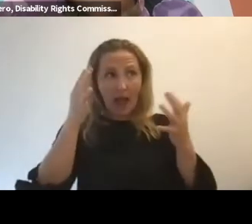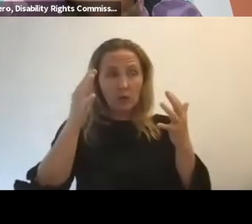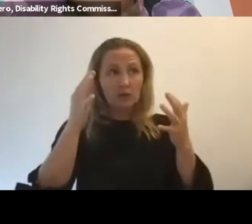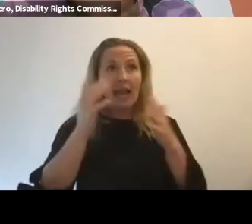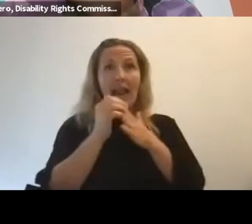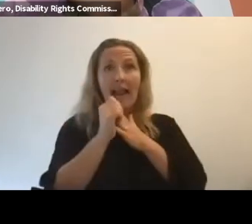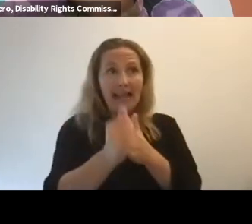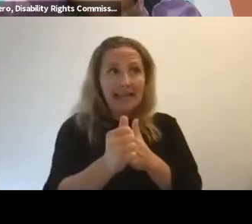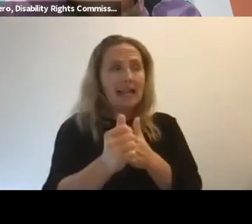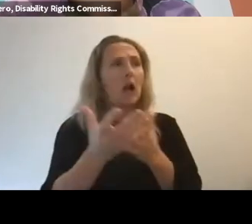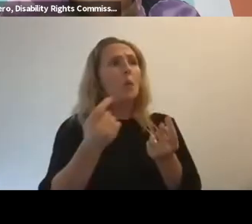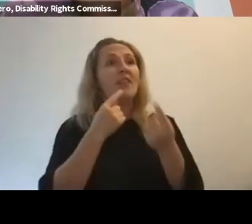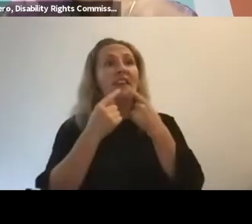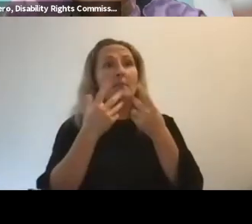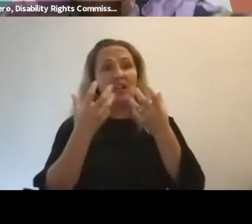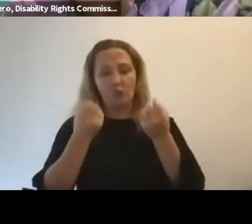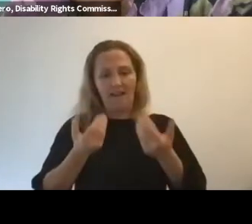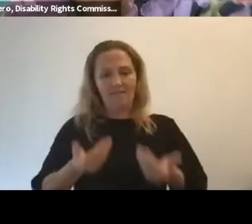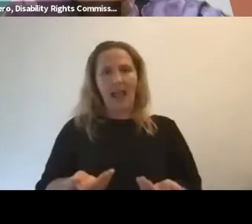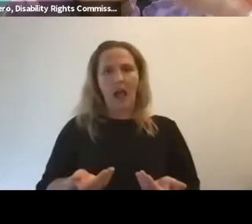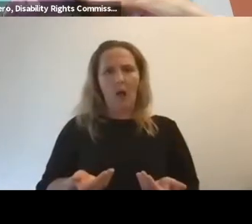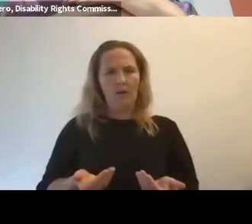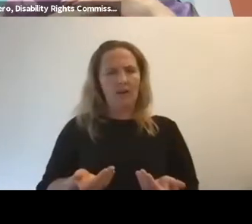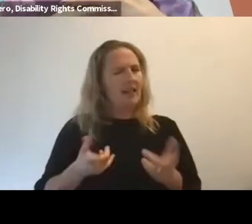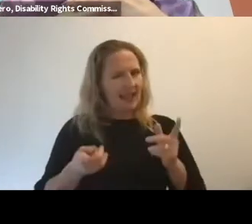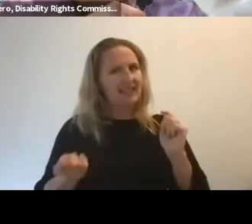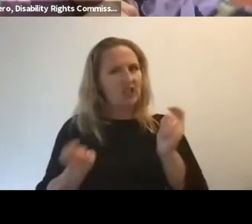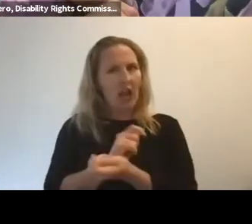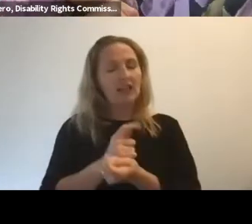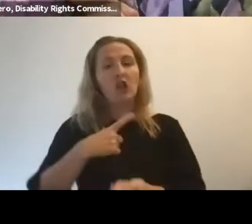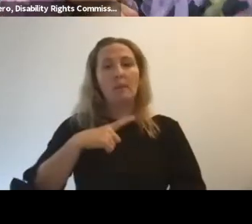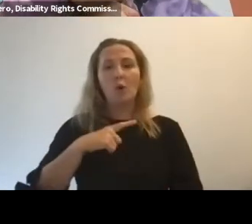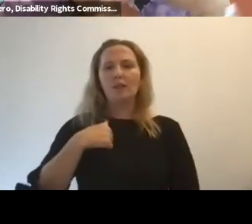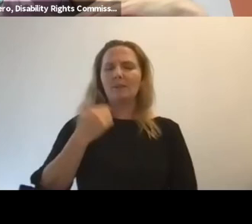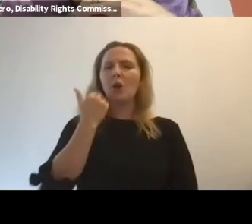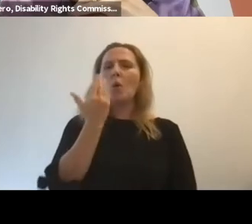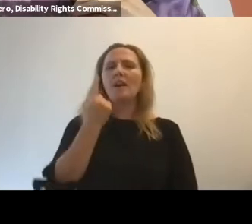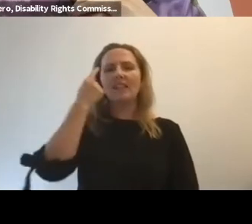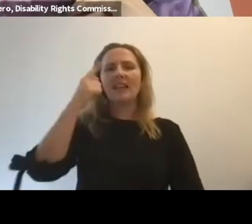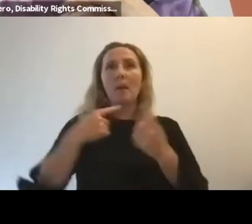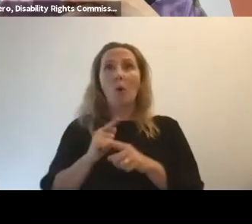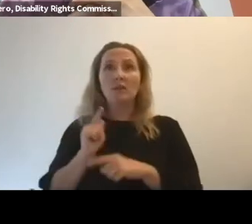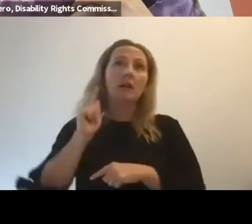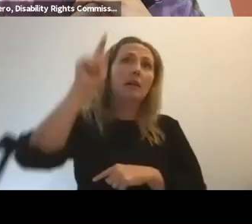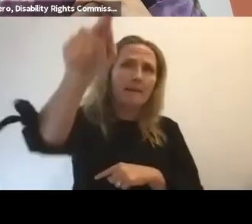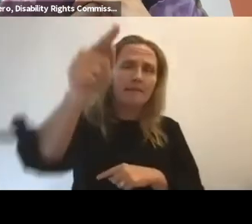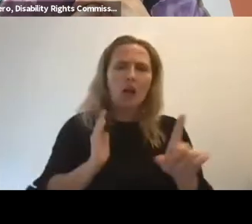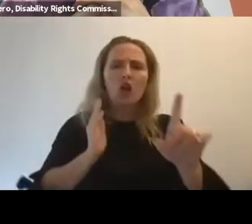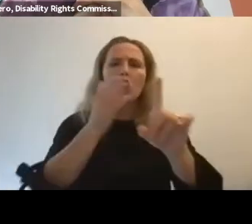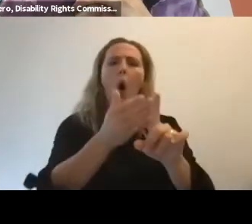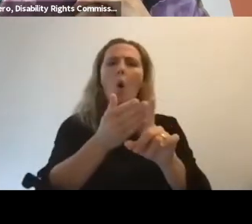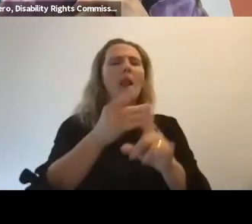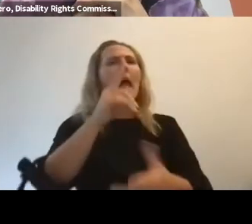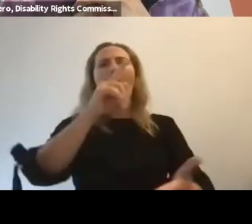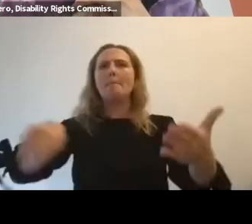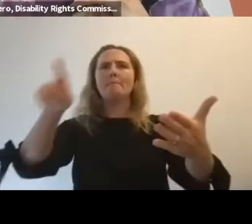now. And to me, that's a bit of a change, because I've always been, you know, sort of thinking about the impossible and how you do that. But I've come